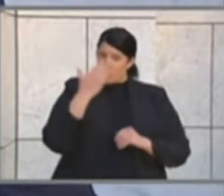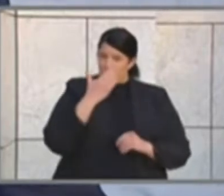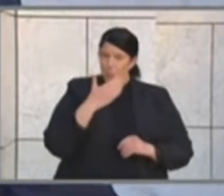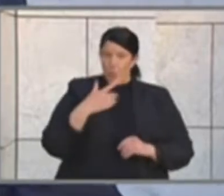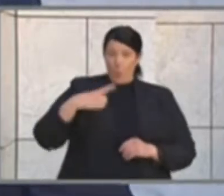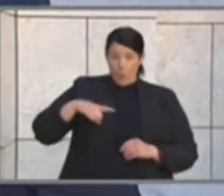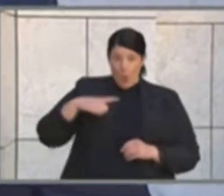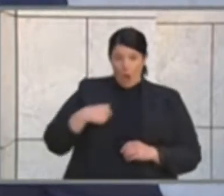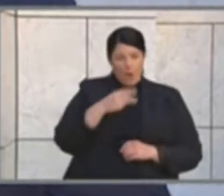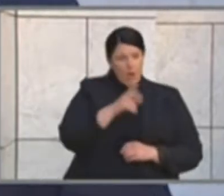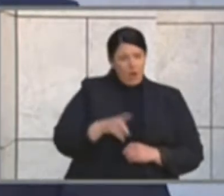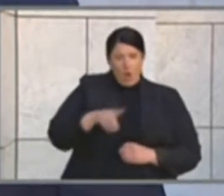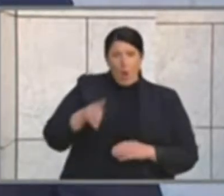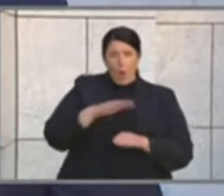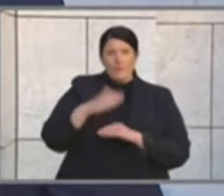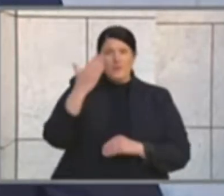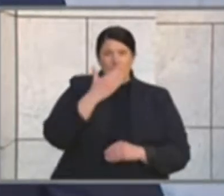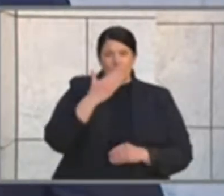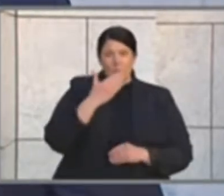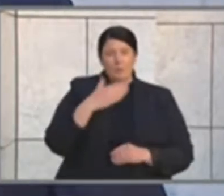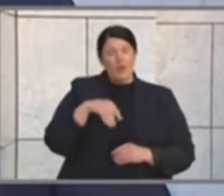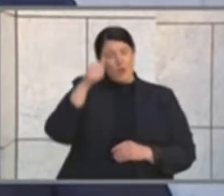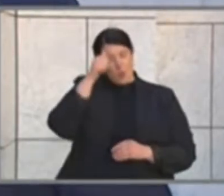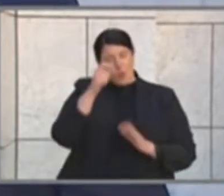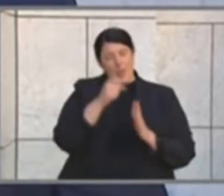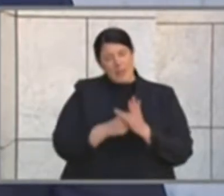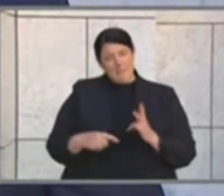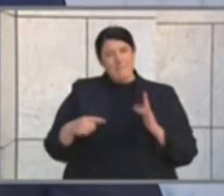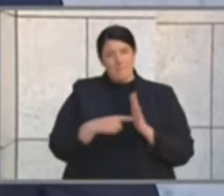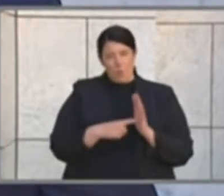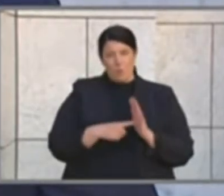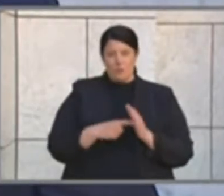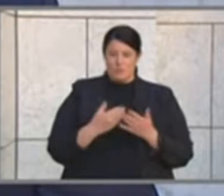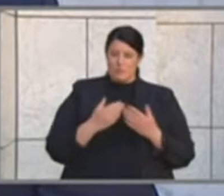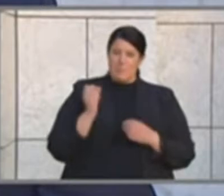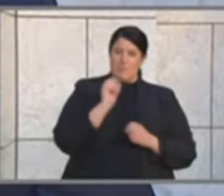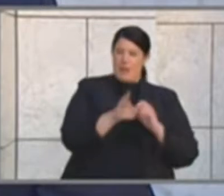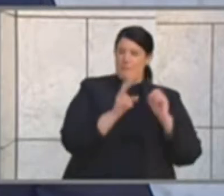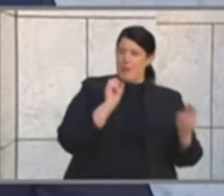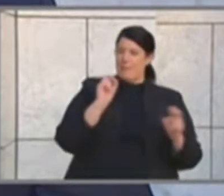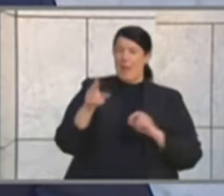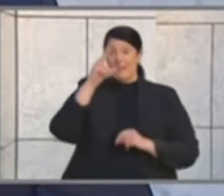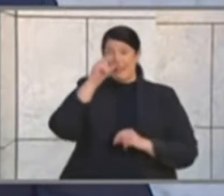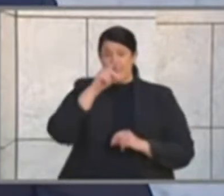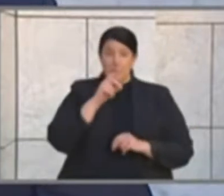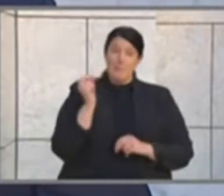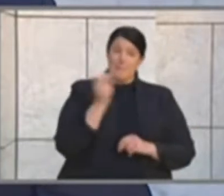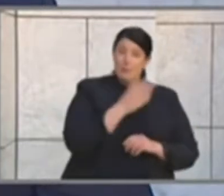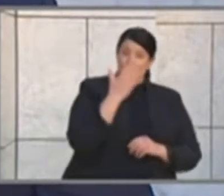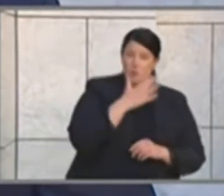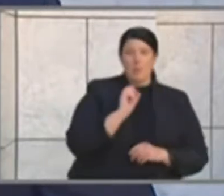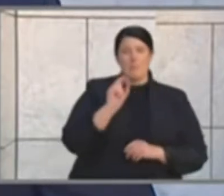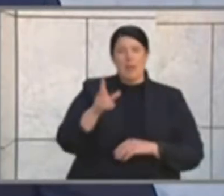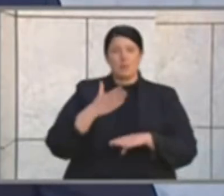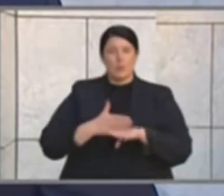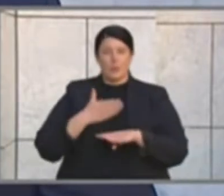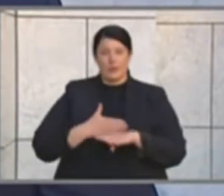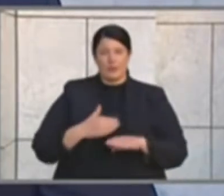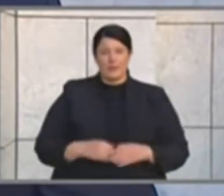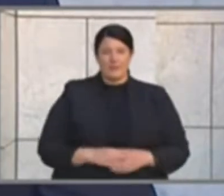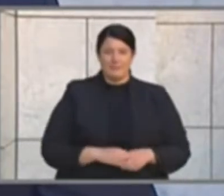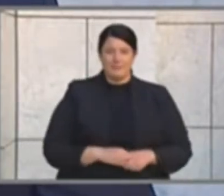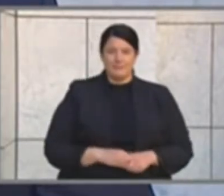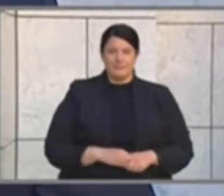I was is I know how important it is to open up those jobs again and get those young people back into work.